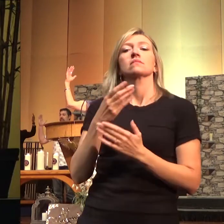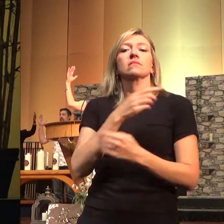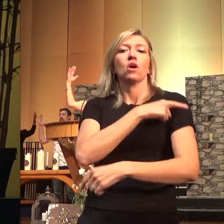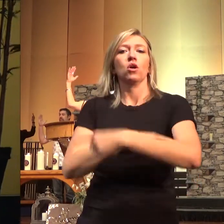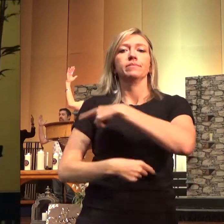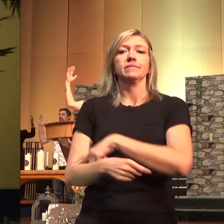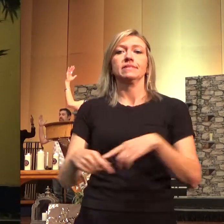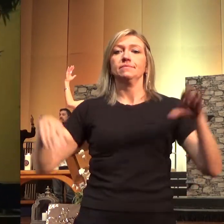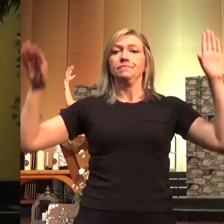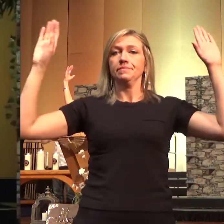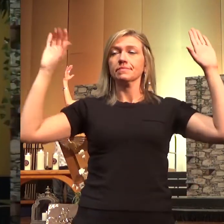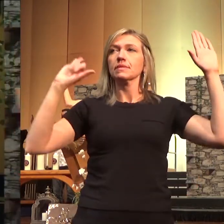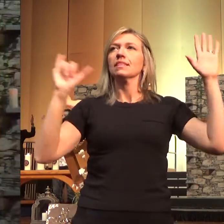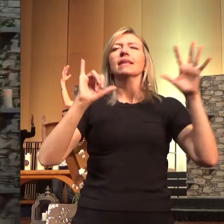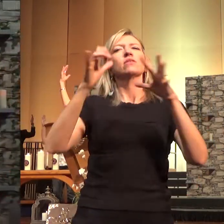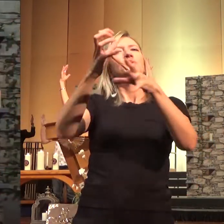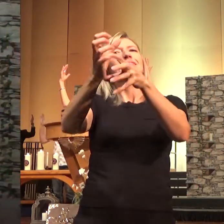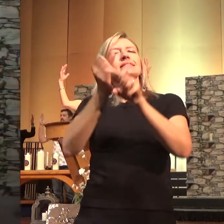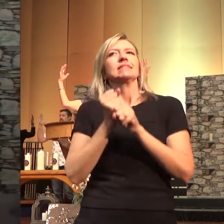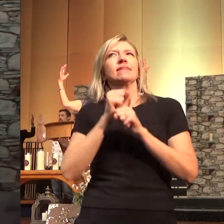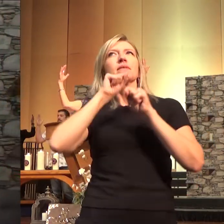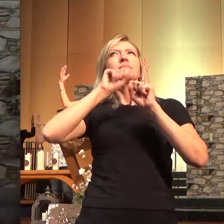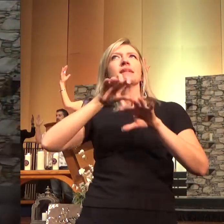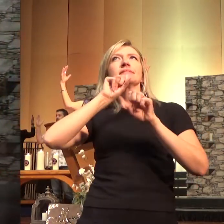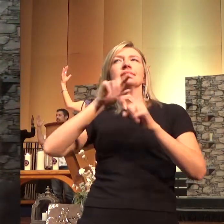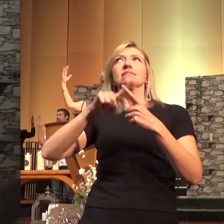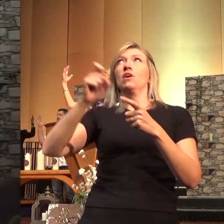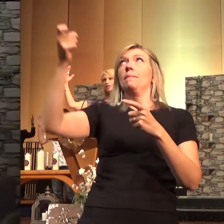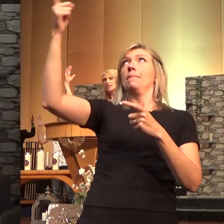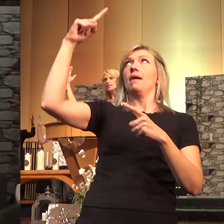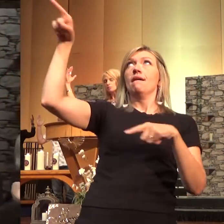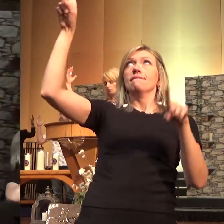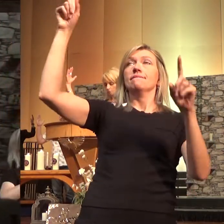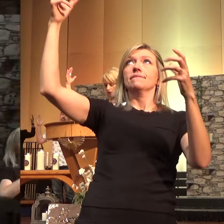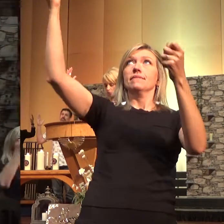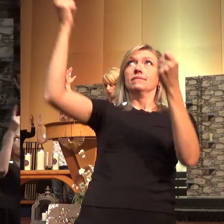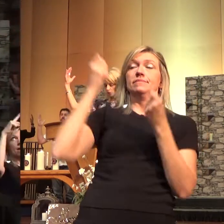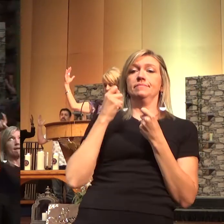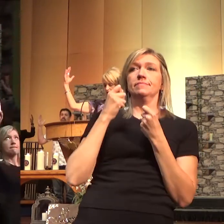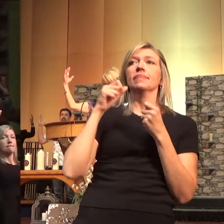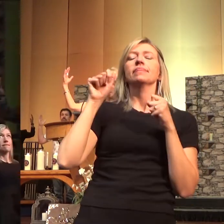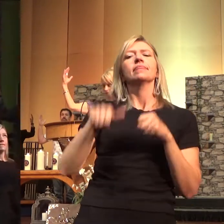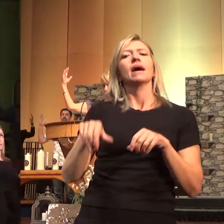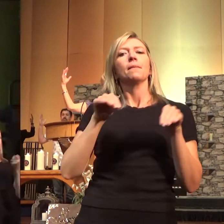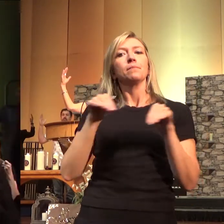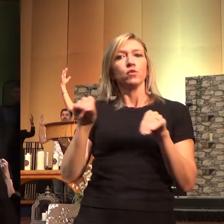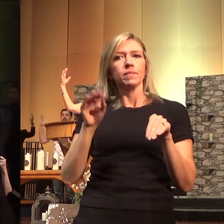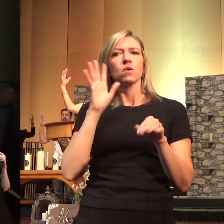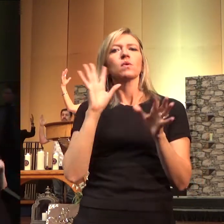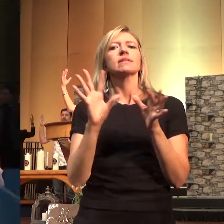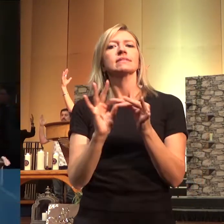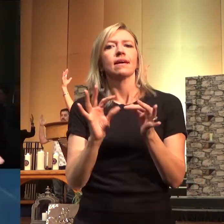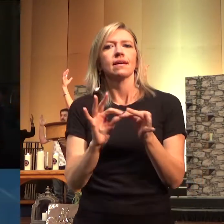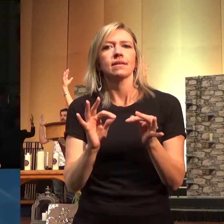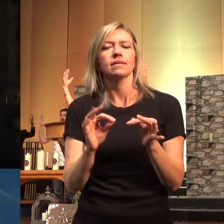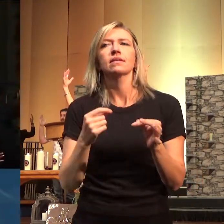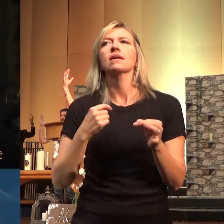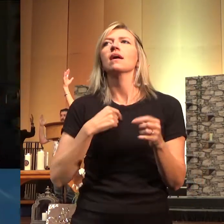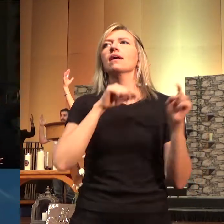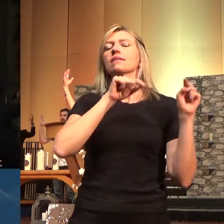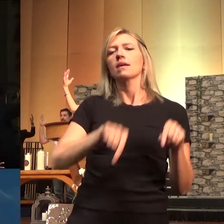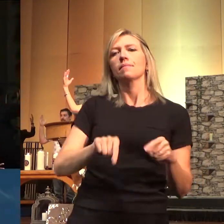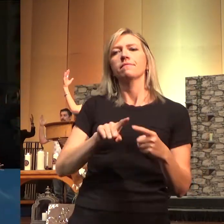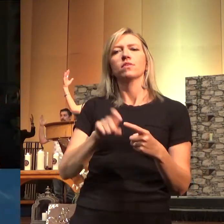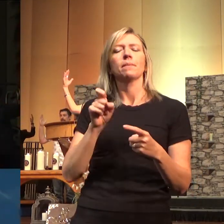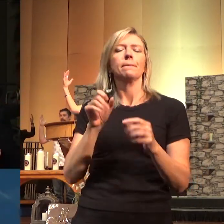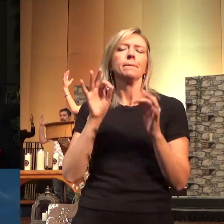our arms as if we are receiving the blessings from above. And to this movement, we will say, I come